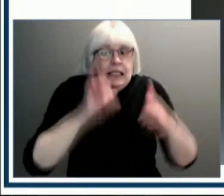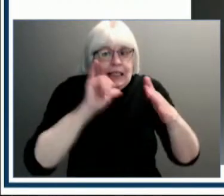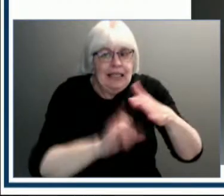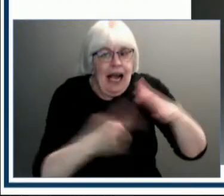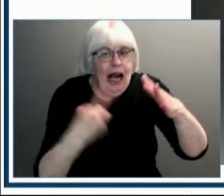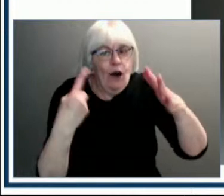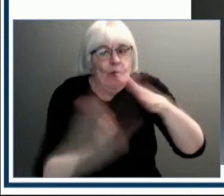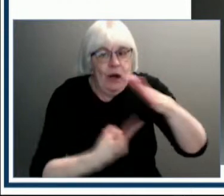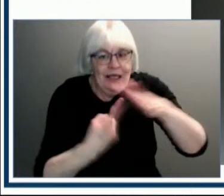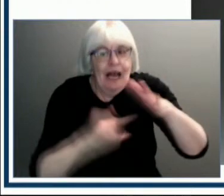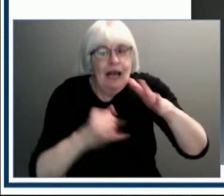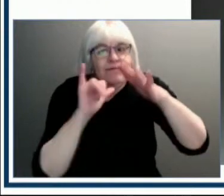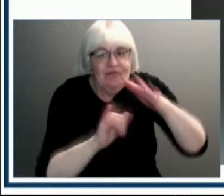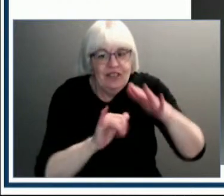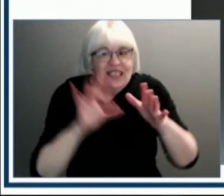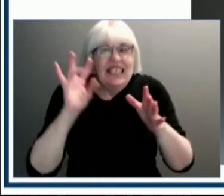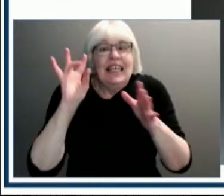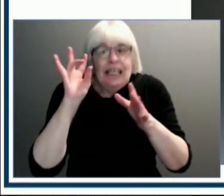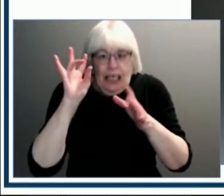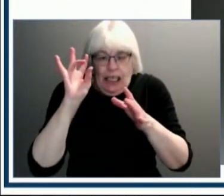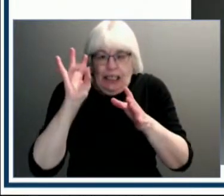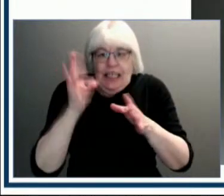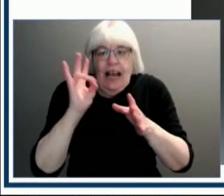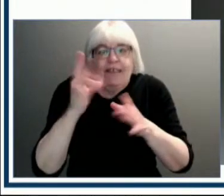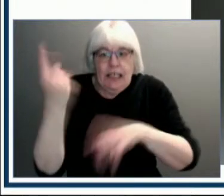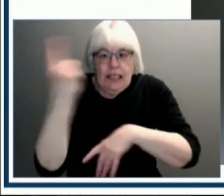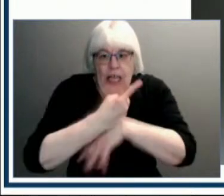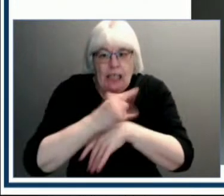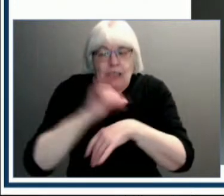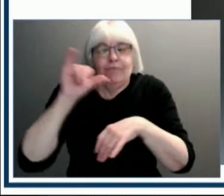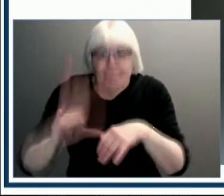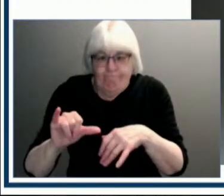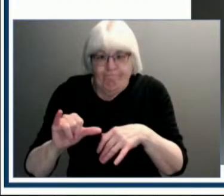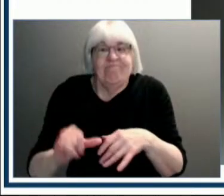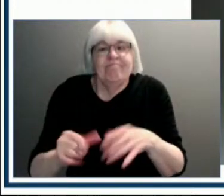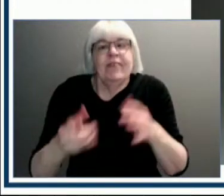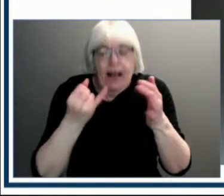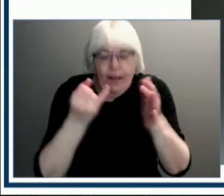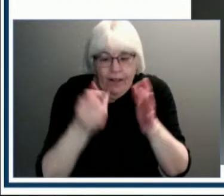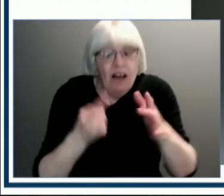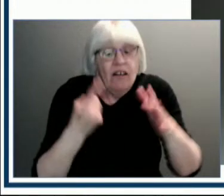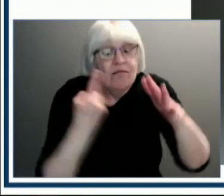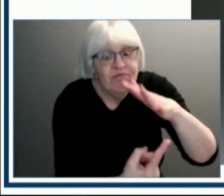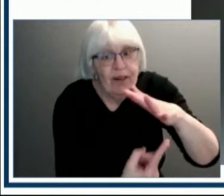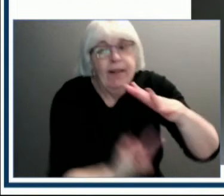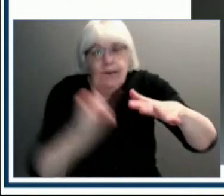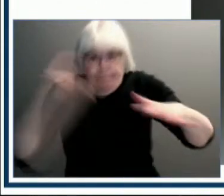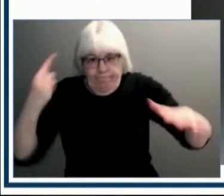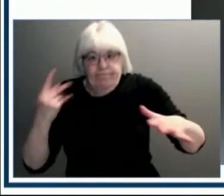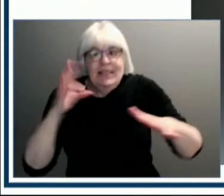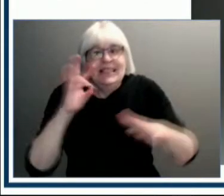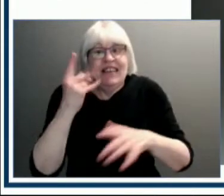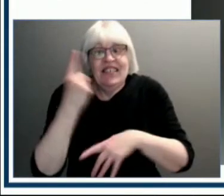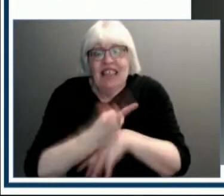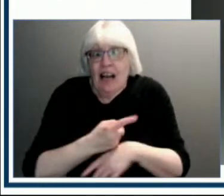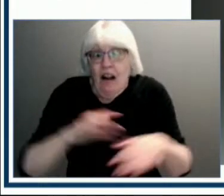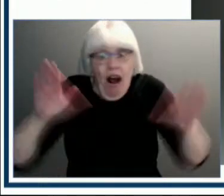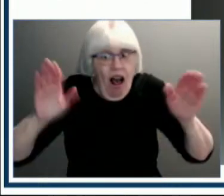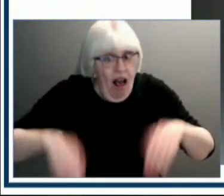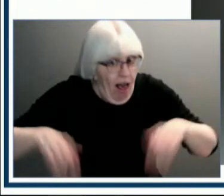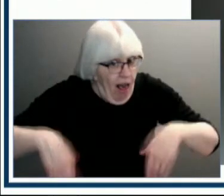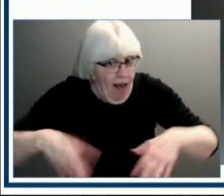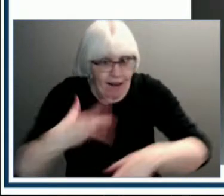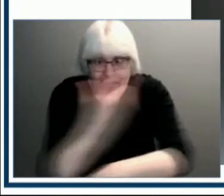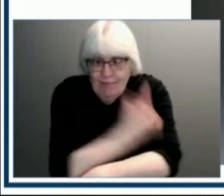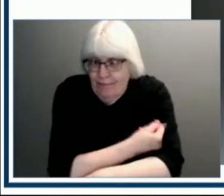days. Previously, it was 10 days. But those who are not fully vaccinated or who meet our criteria for